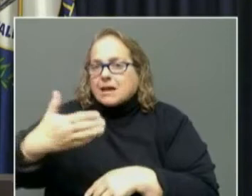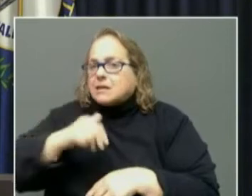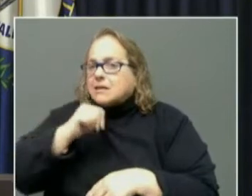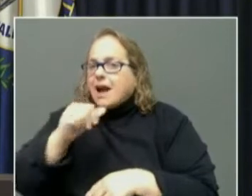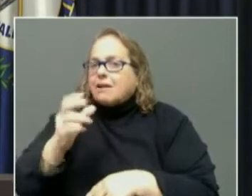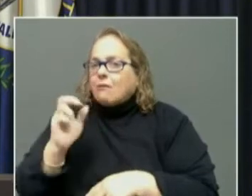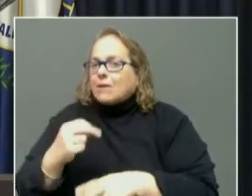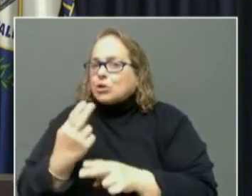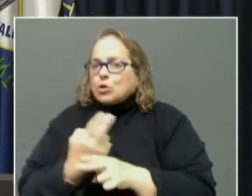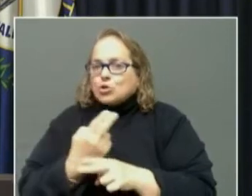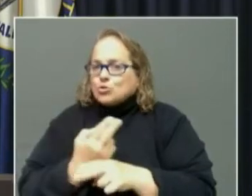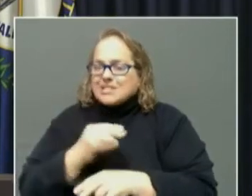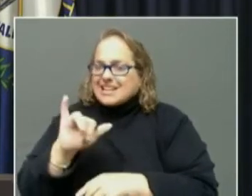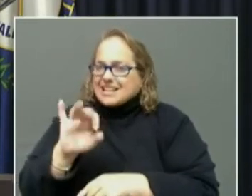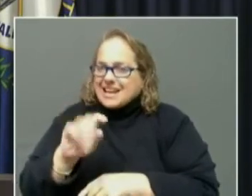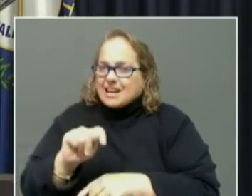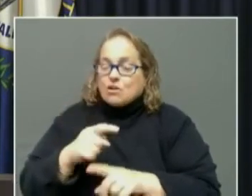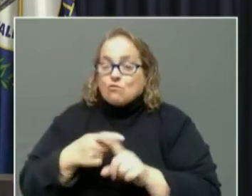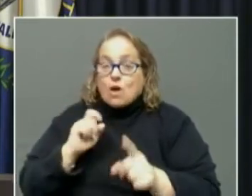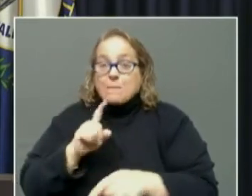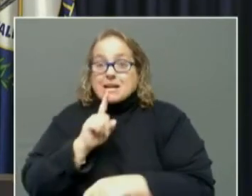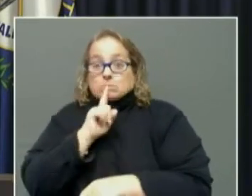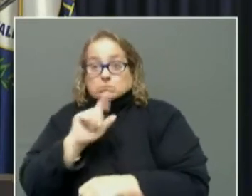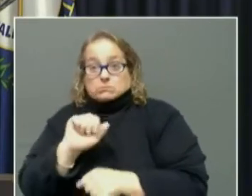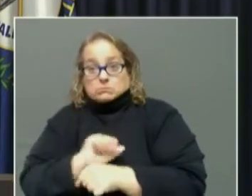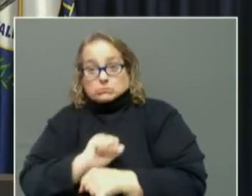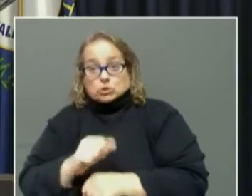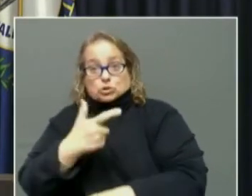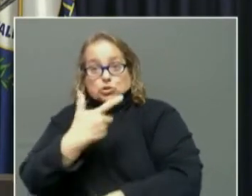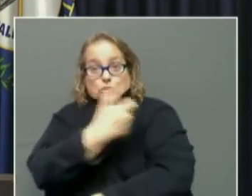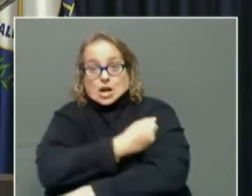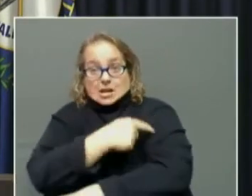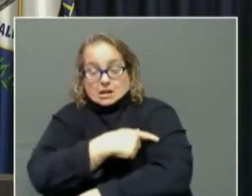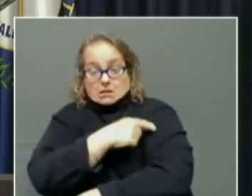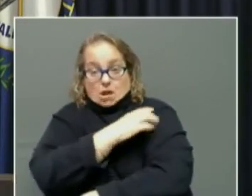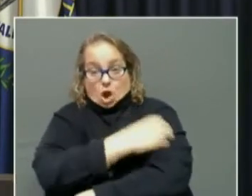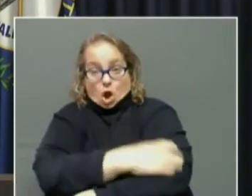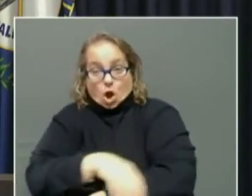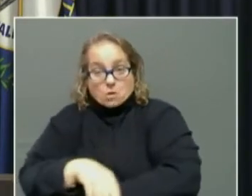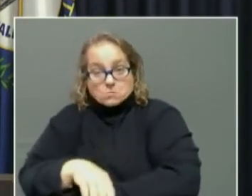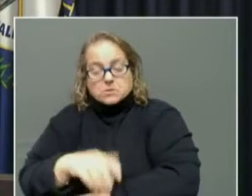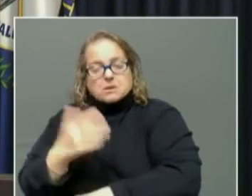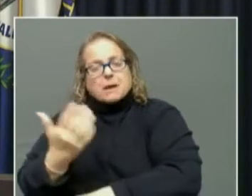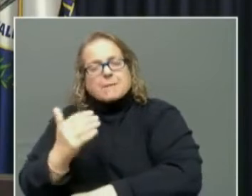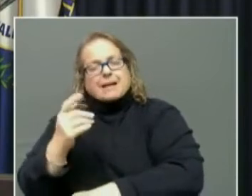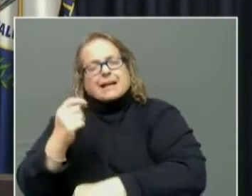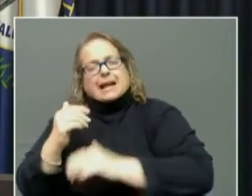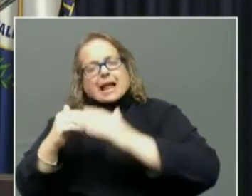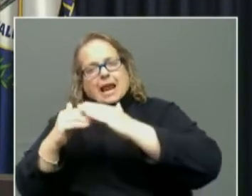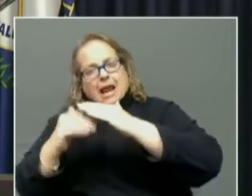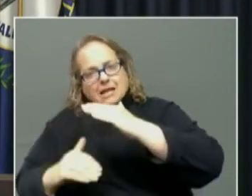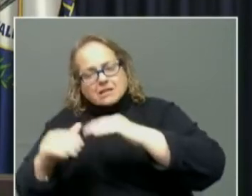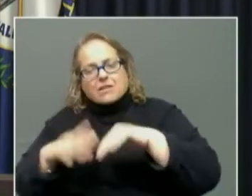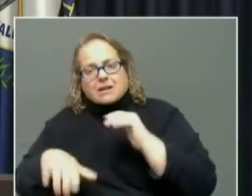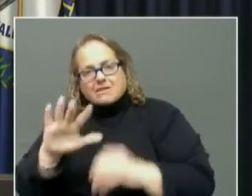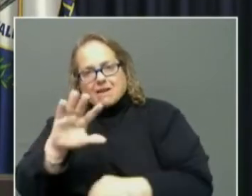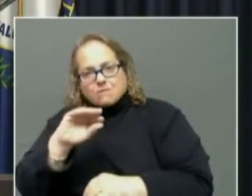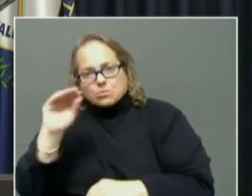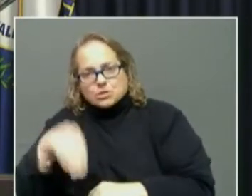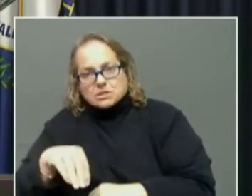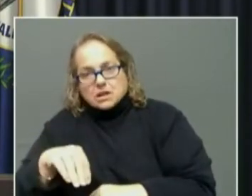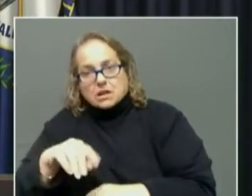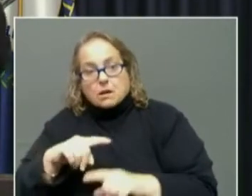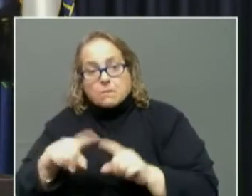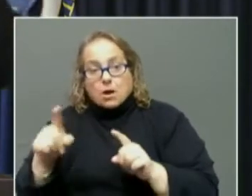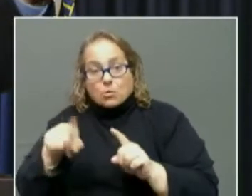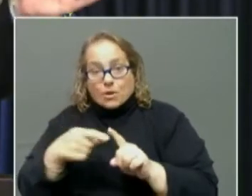So from actual shots in arms, I would say we are probably a little south of the 5% nationally. But when they put out that figure, again,